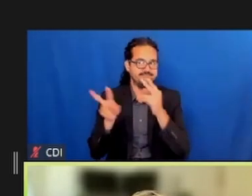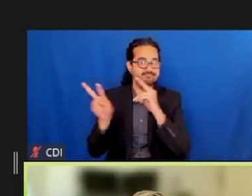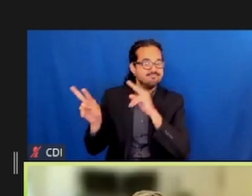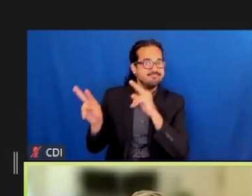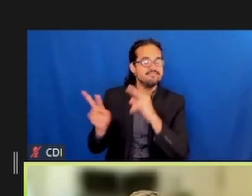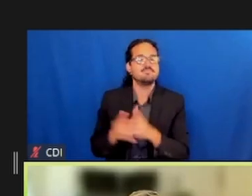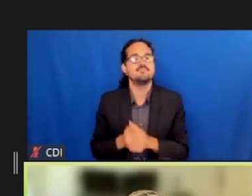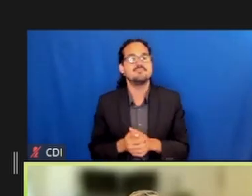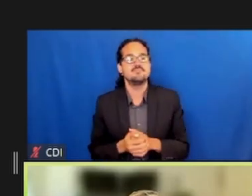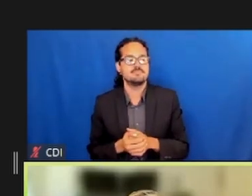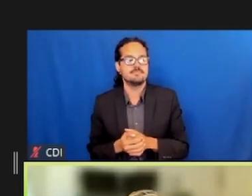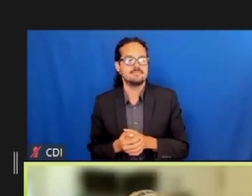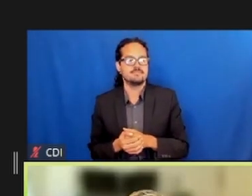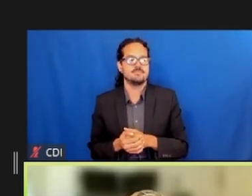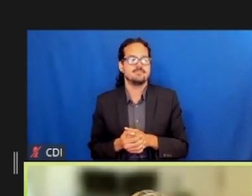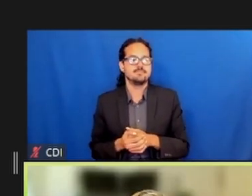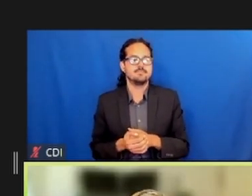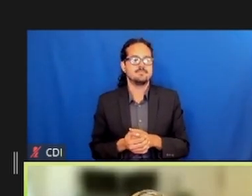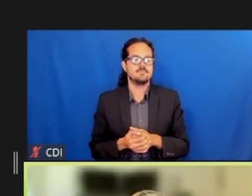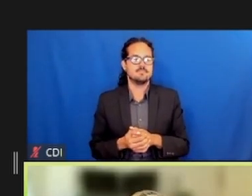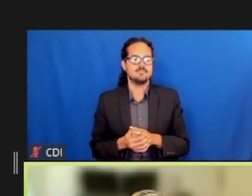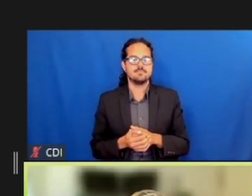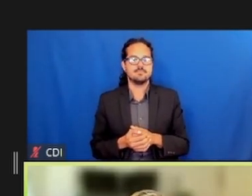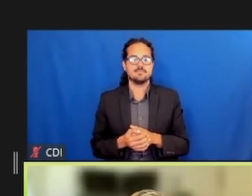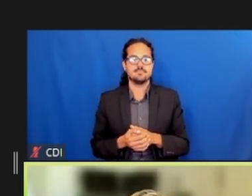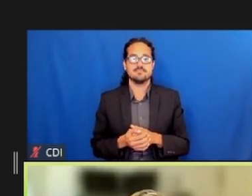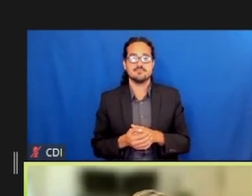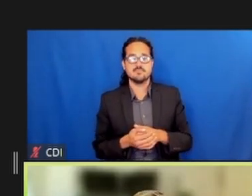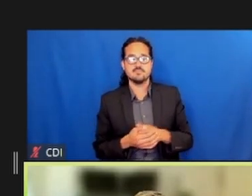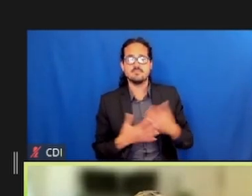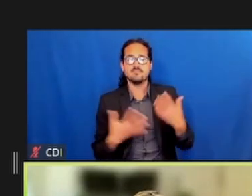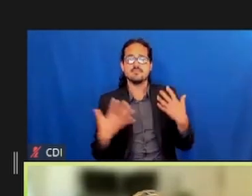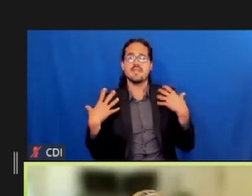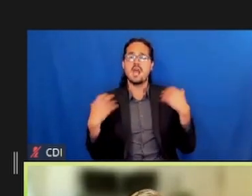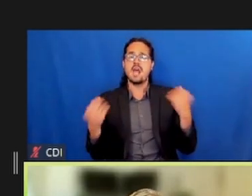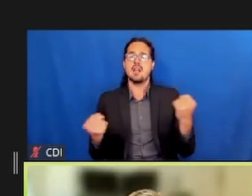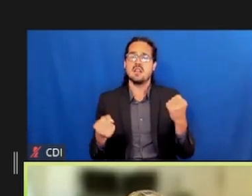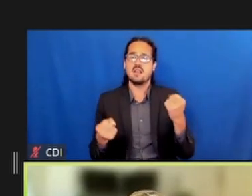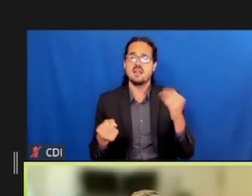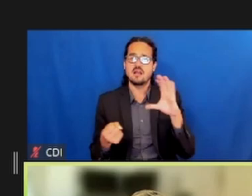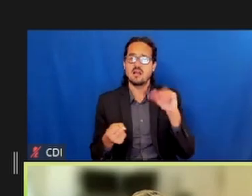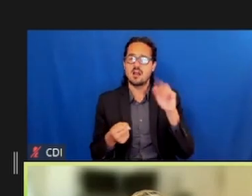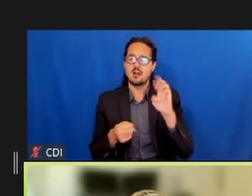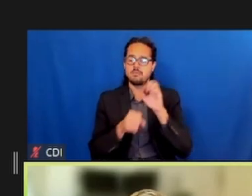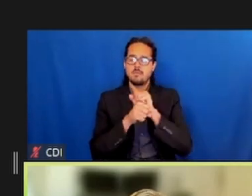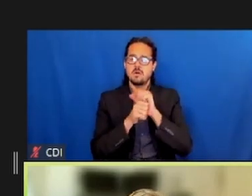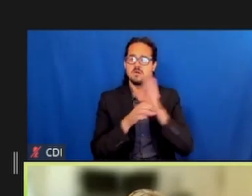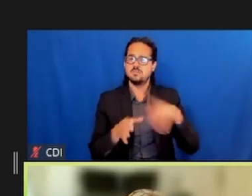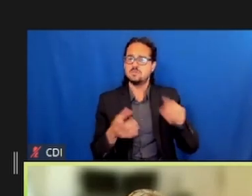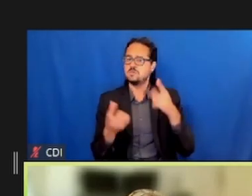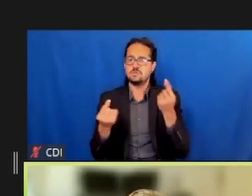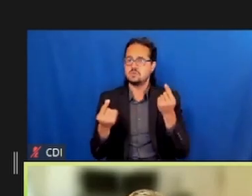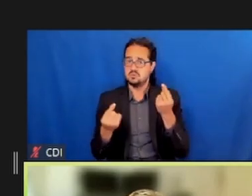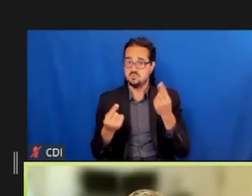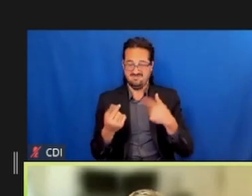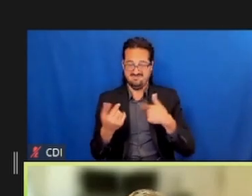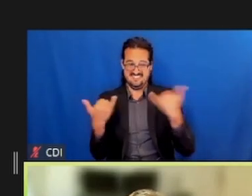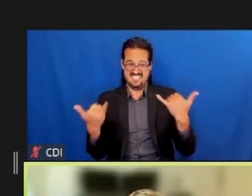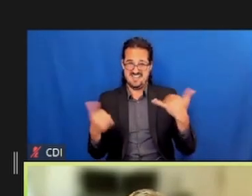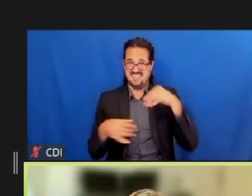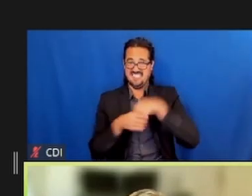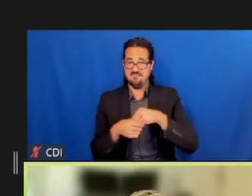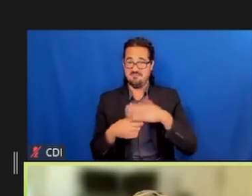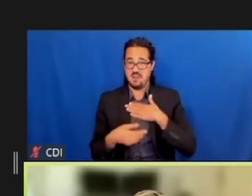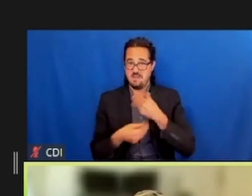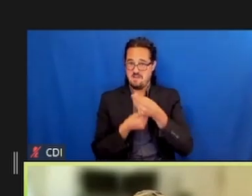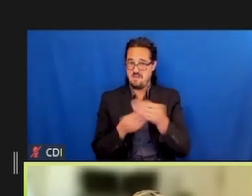What are healthcare providers doing to stay safe? We are still required, I'm alone in my office now, so I don't have to wear a mask, but we're still required to